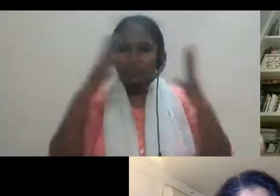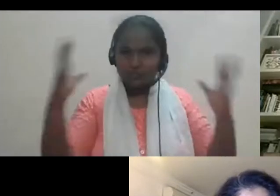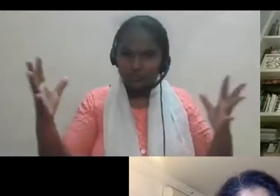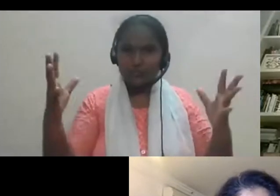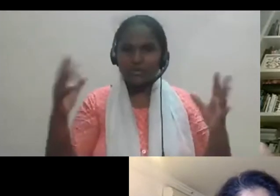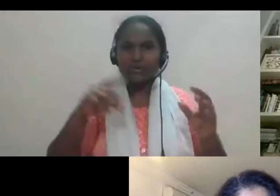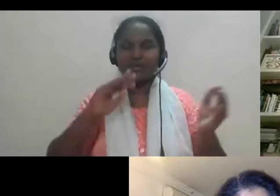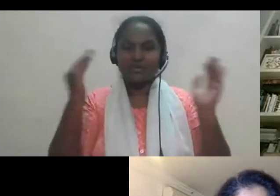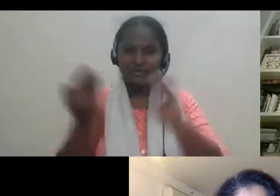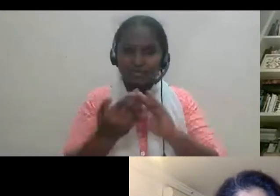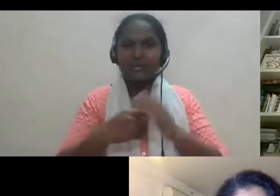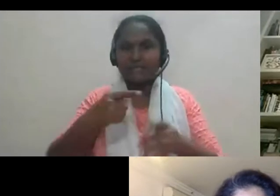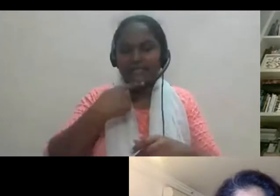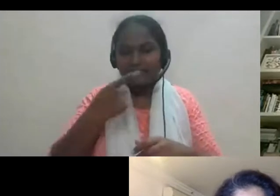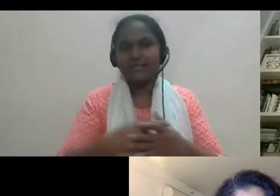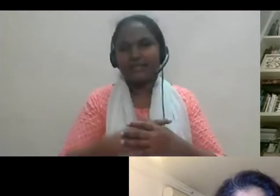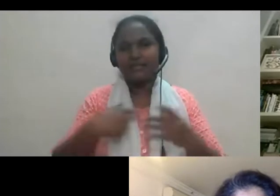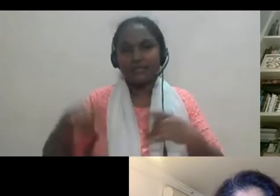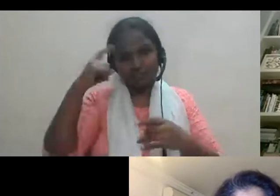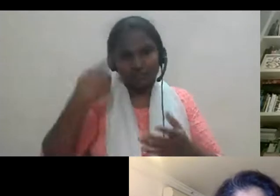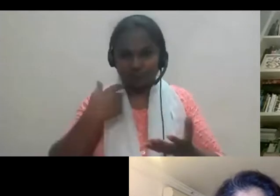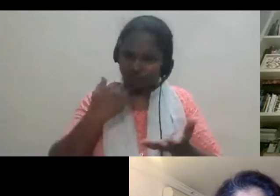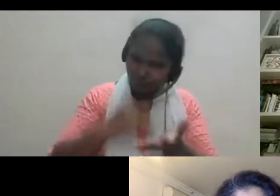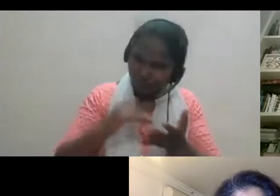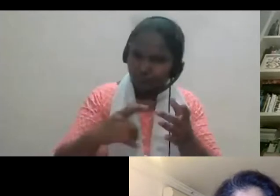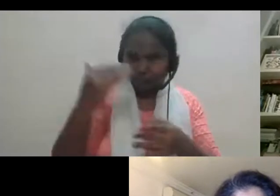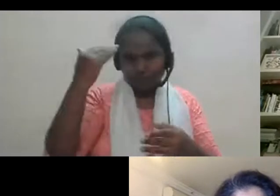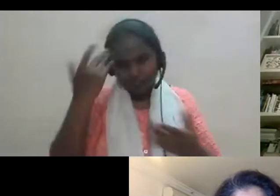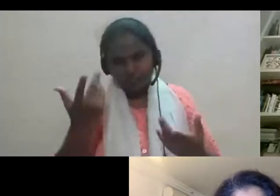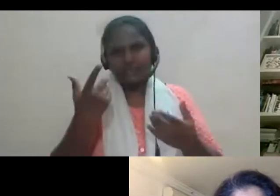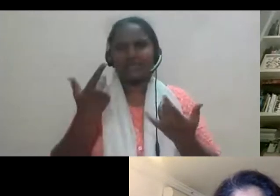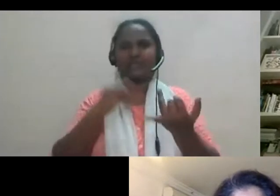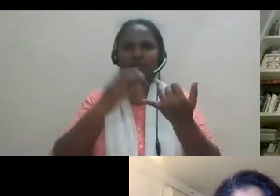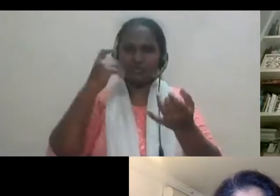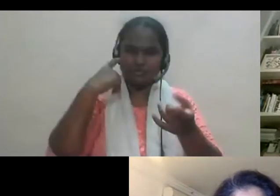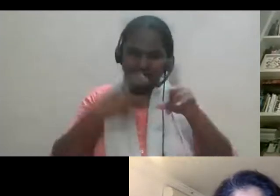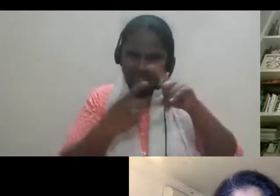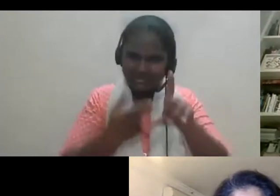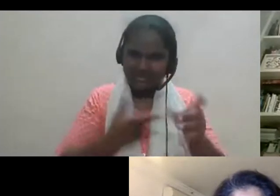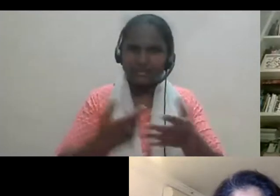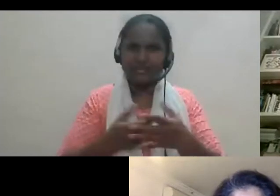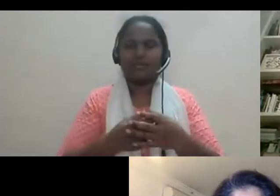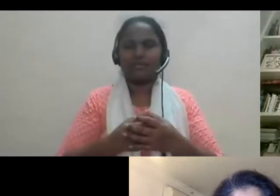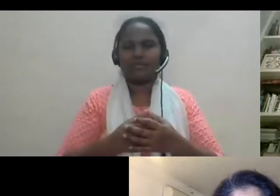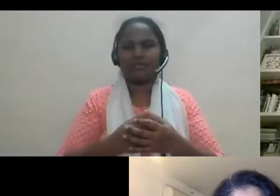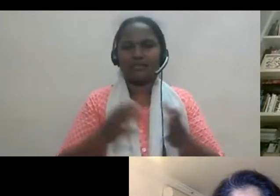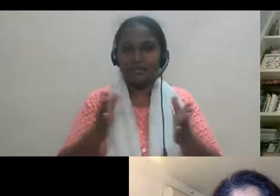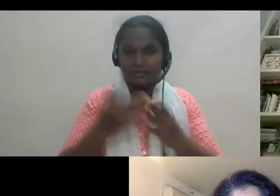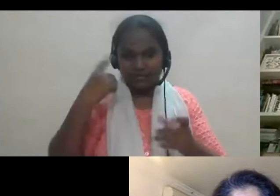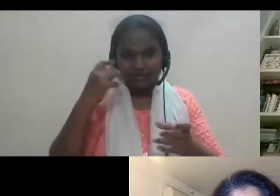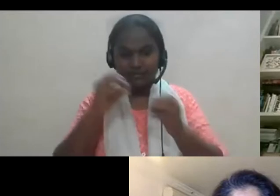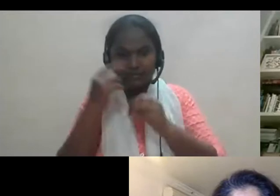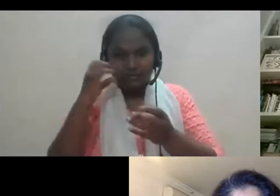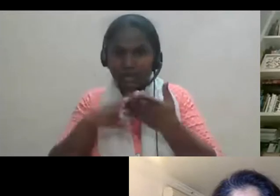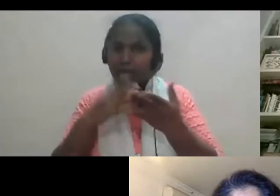just world, let's say, where we acknowledge, you know, the genocides and the violence that